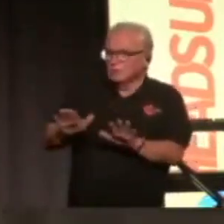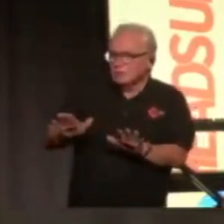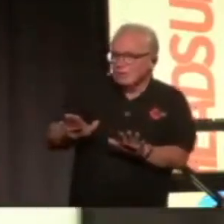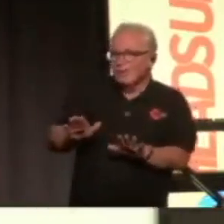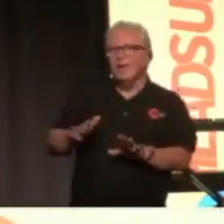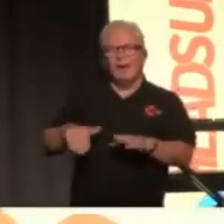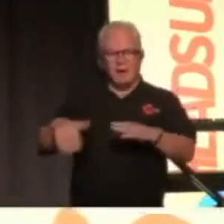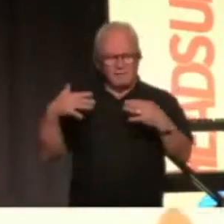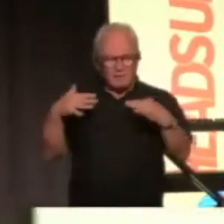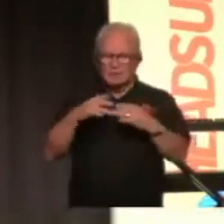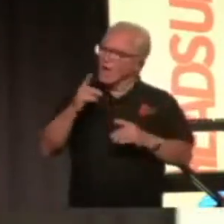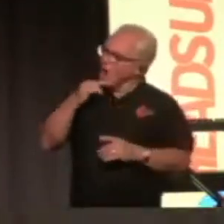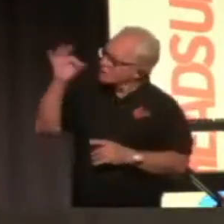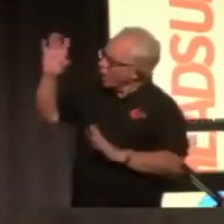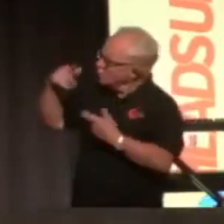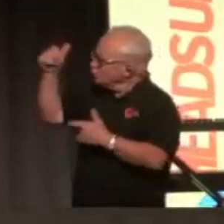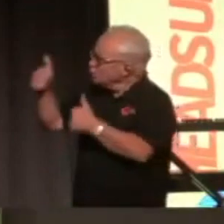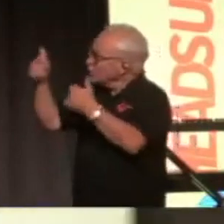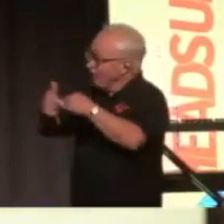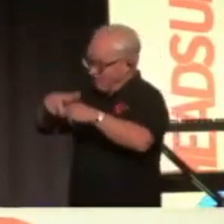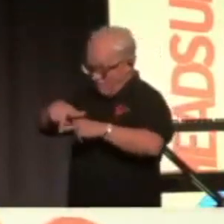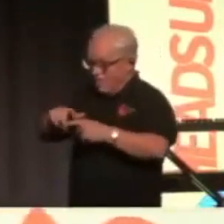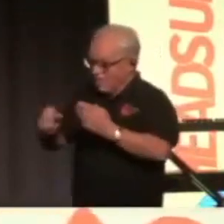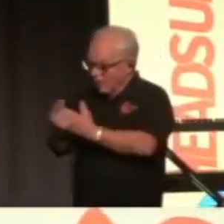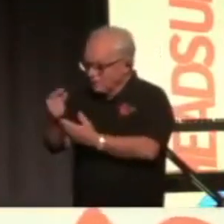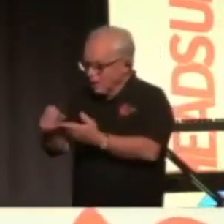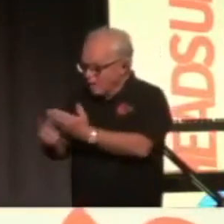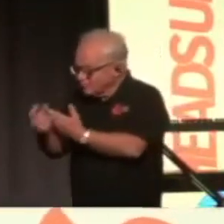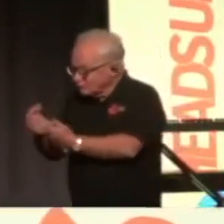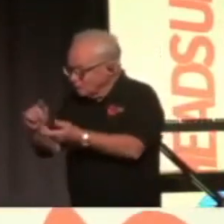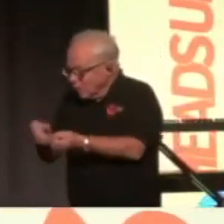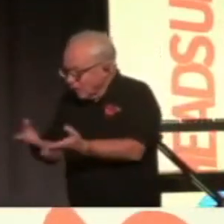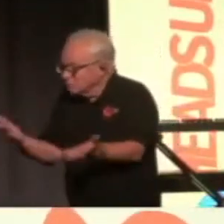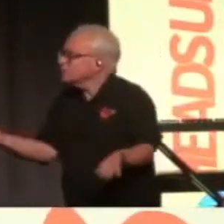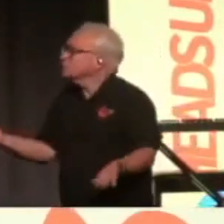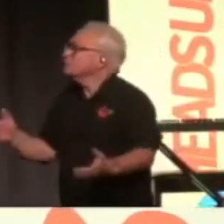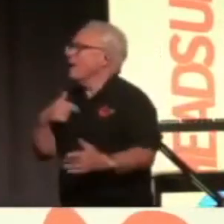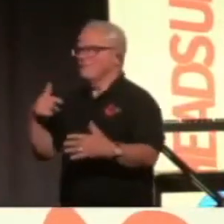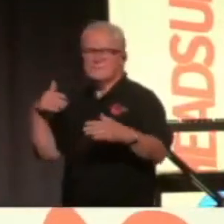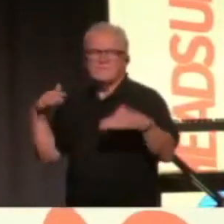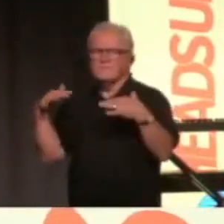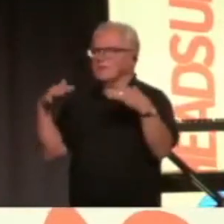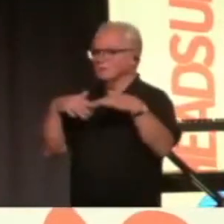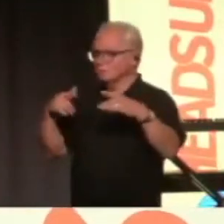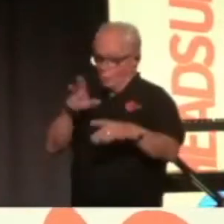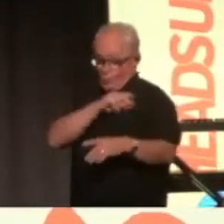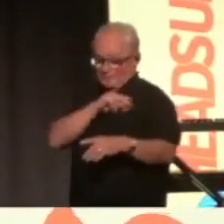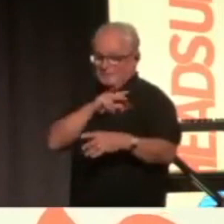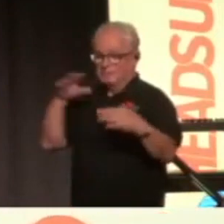How could you be good and do that? I had a fight to win the battle over that.